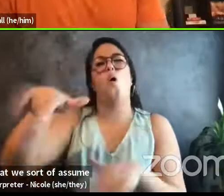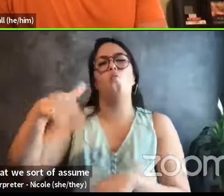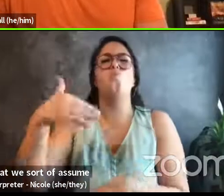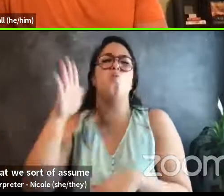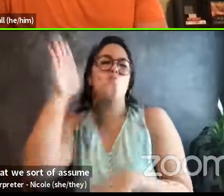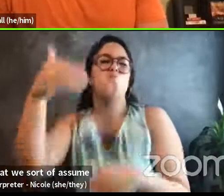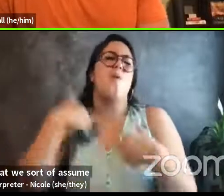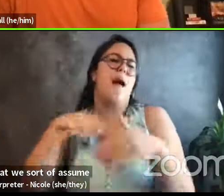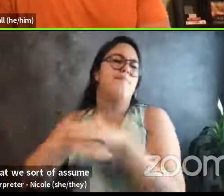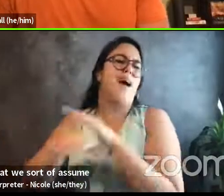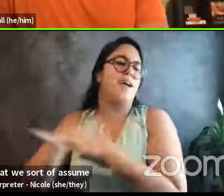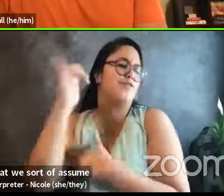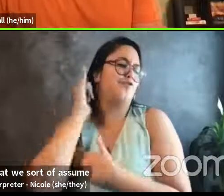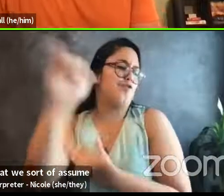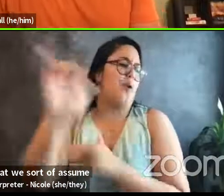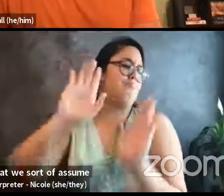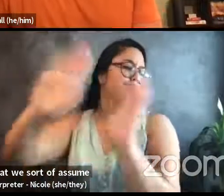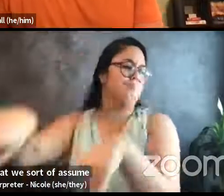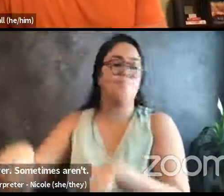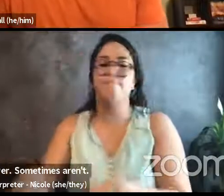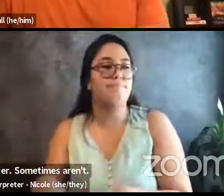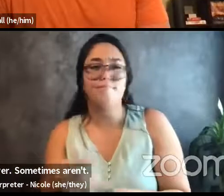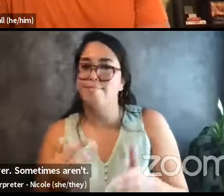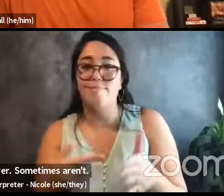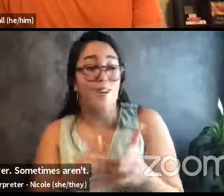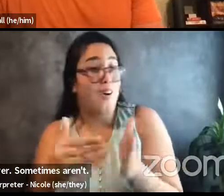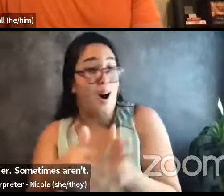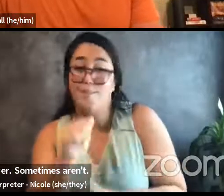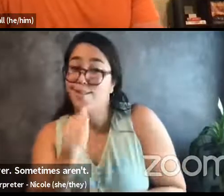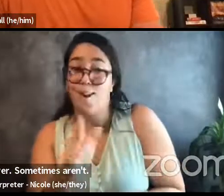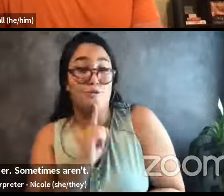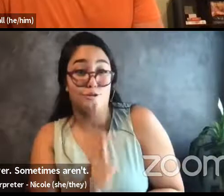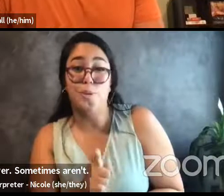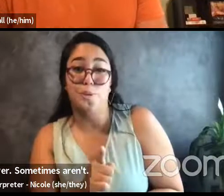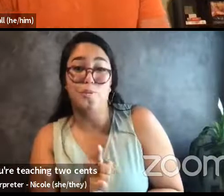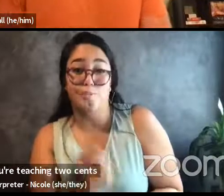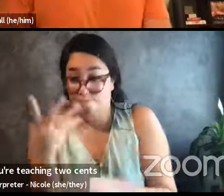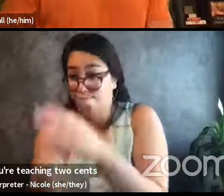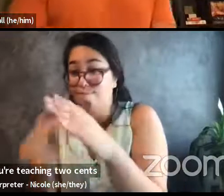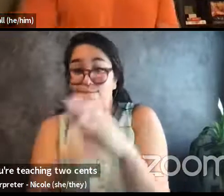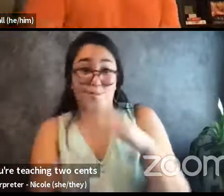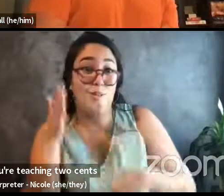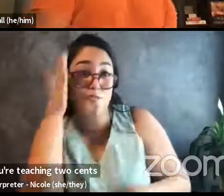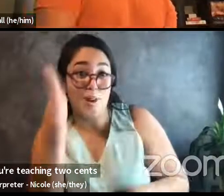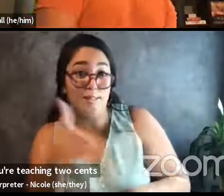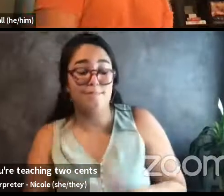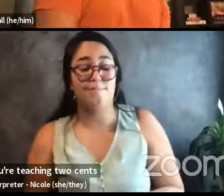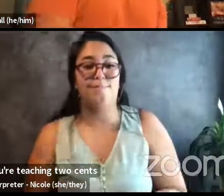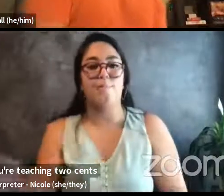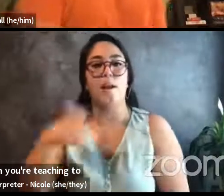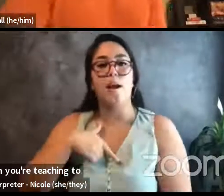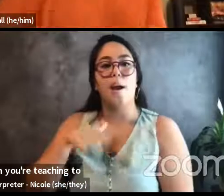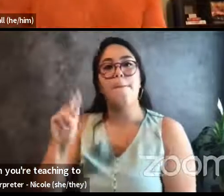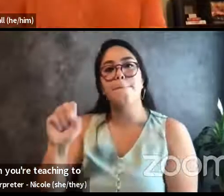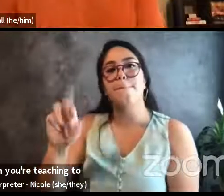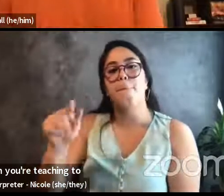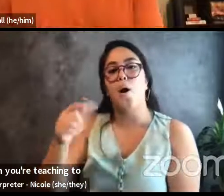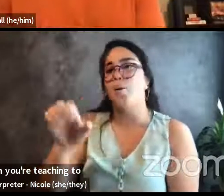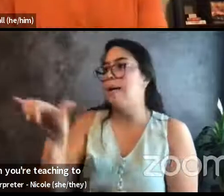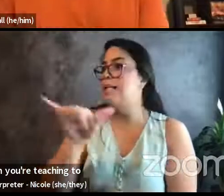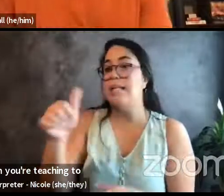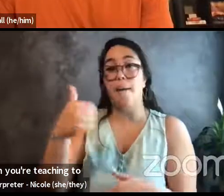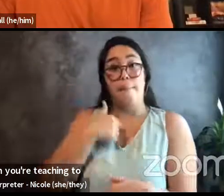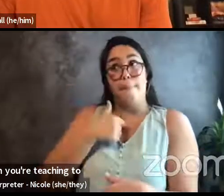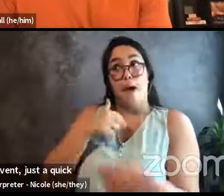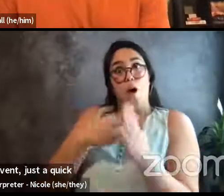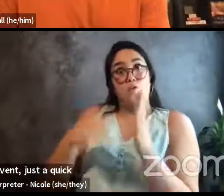sometimes aren't. And this becomes really hard when you're teaching too. Sometimes I want to assign, um, not even just a queer comics, just a comic